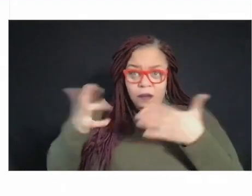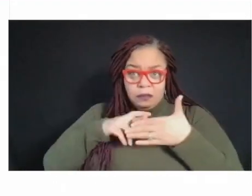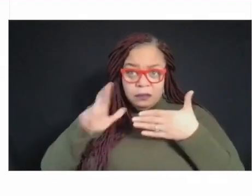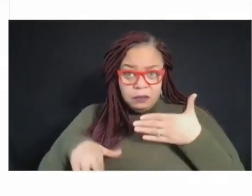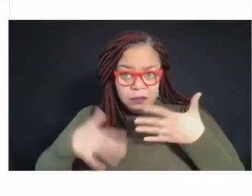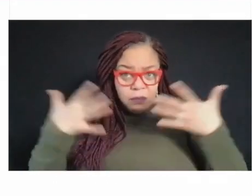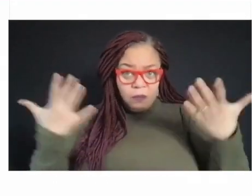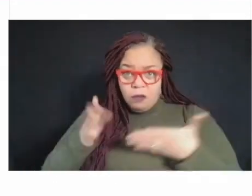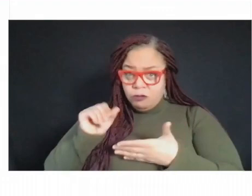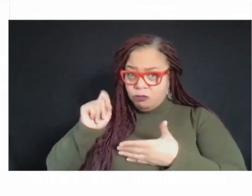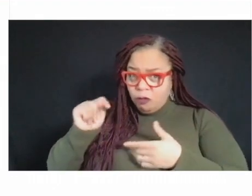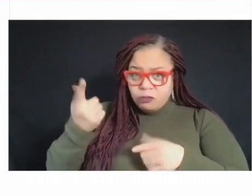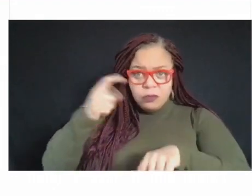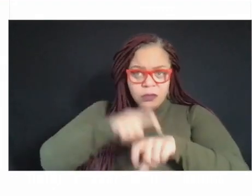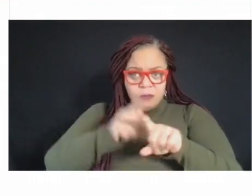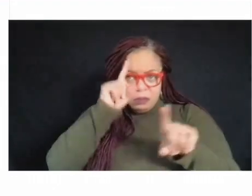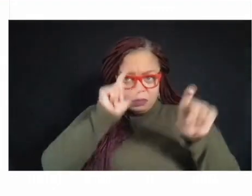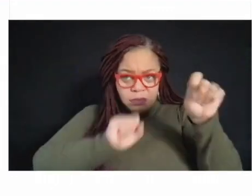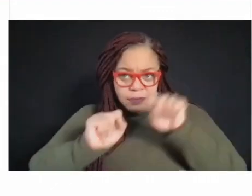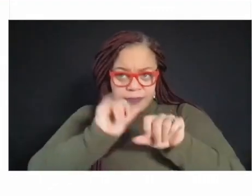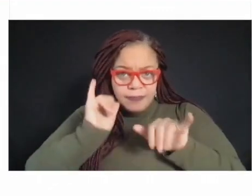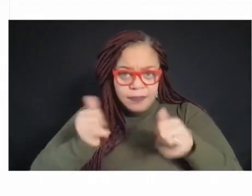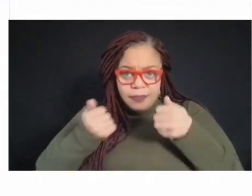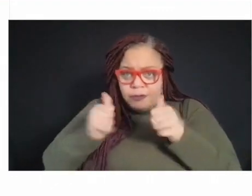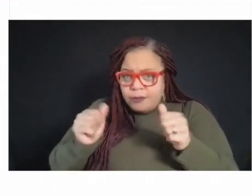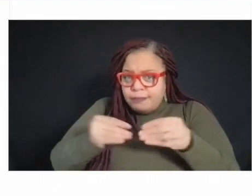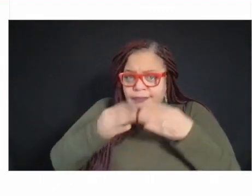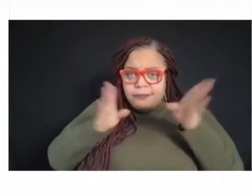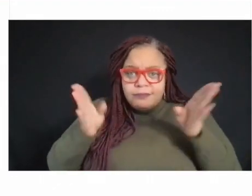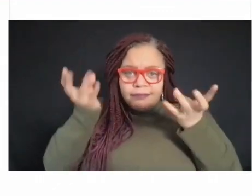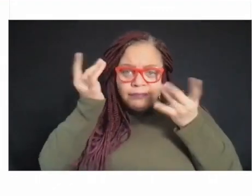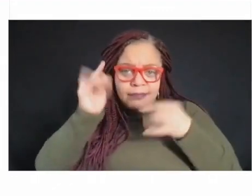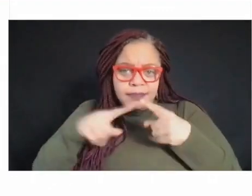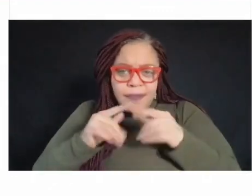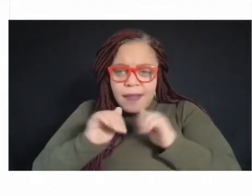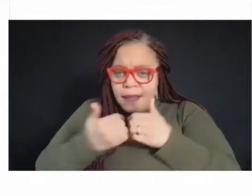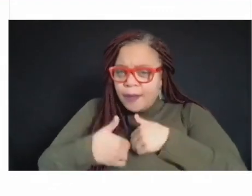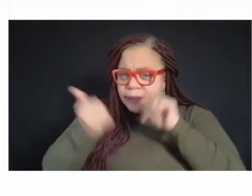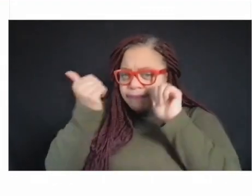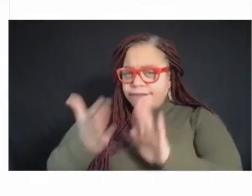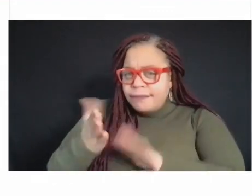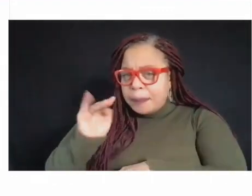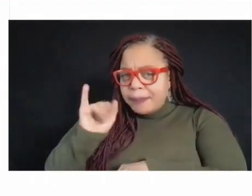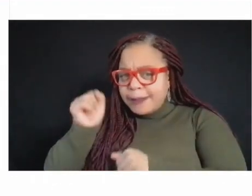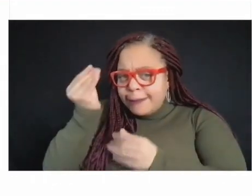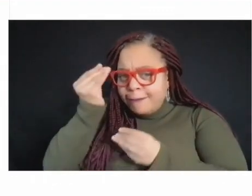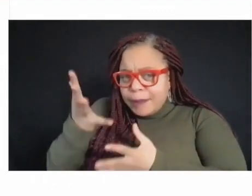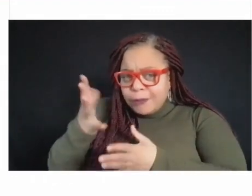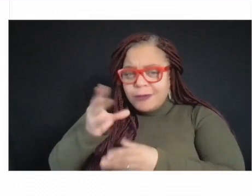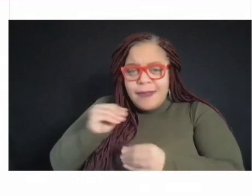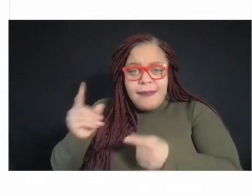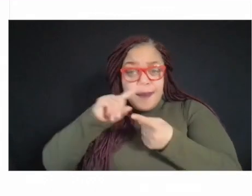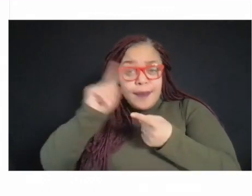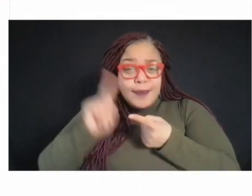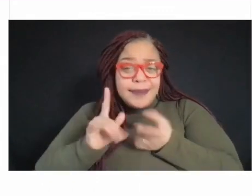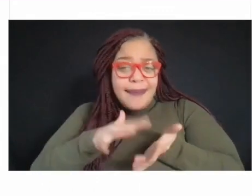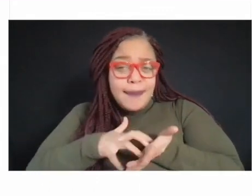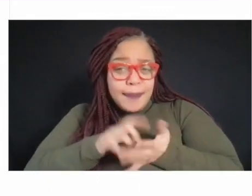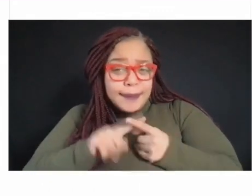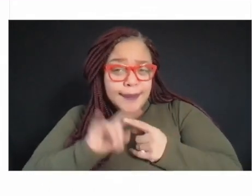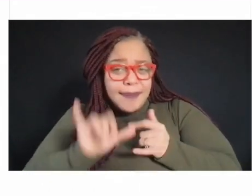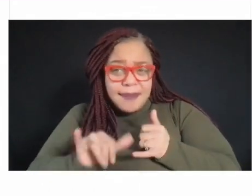can we address the misinformation and reduce vulnerability to it regardless of topic or when things are topic agnostic. To think about